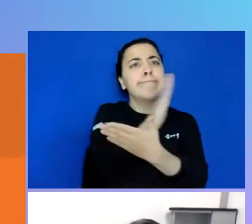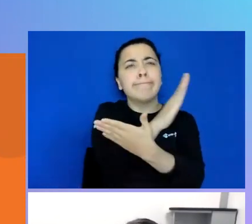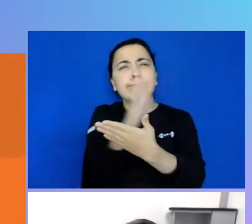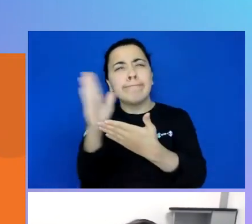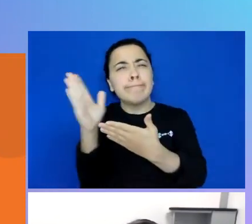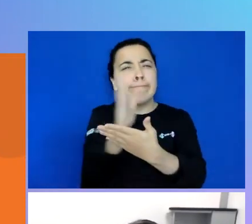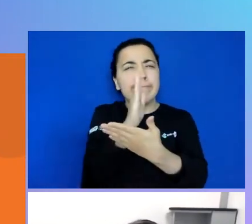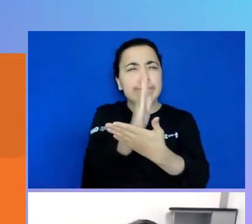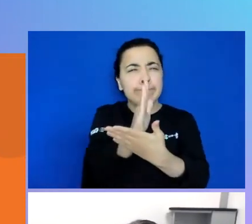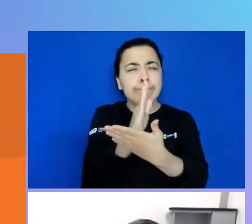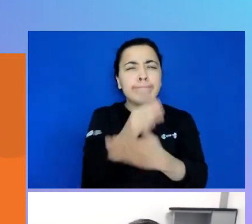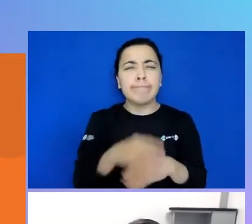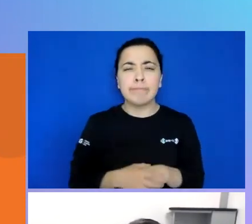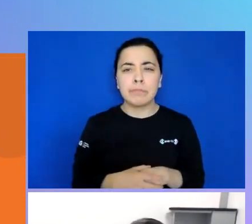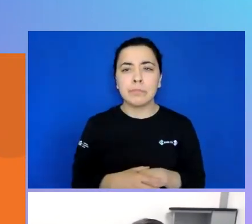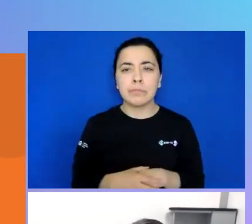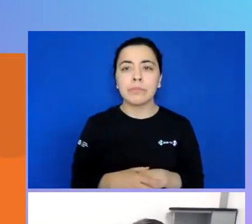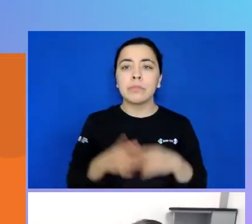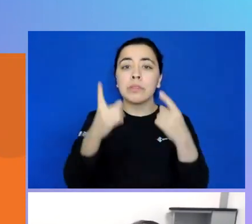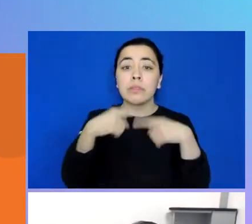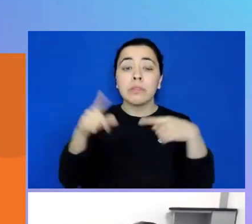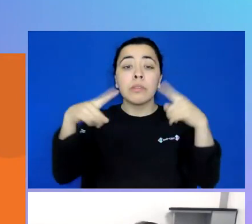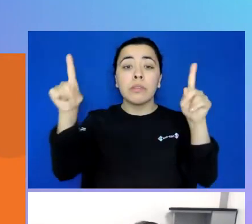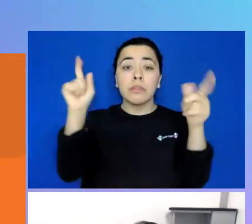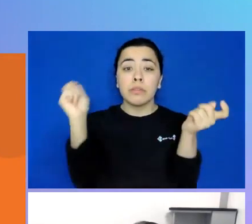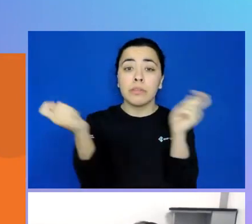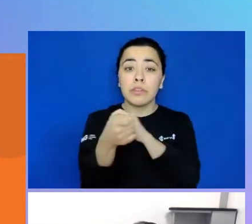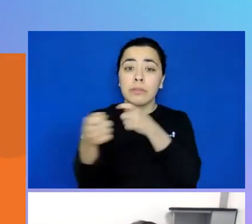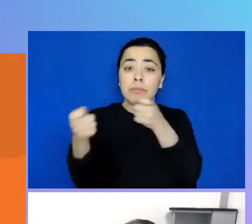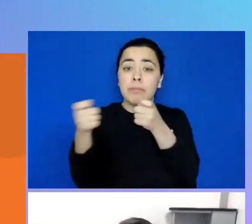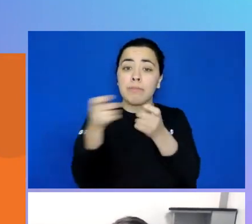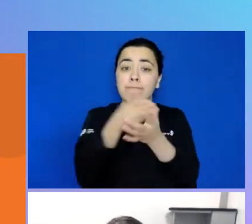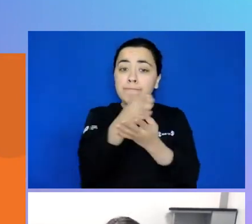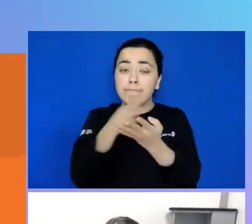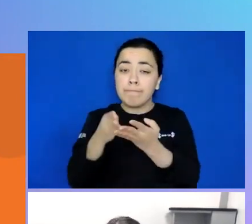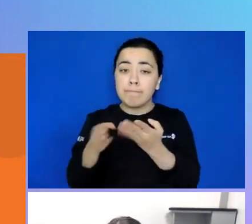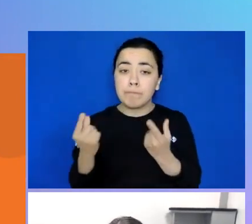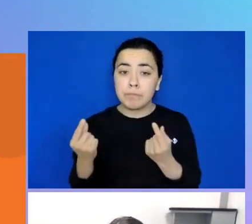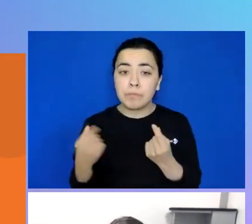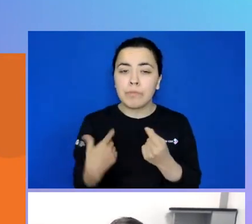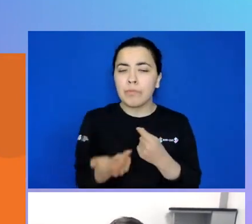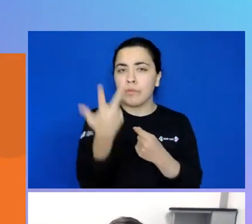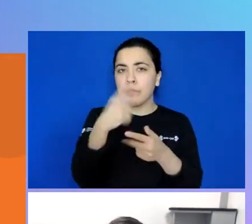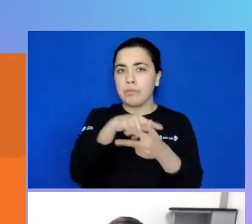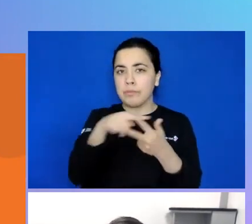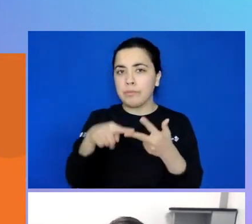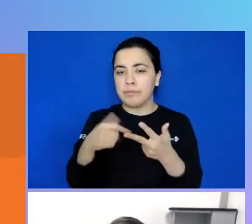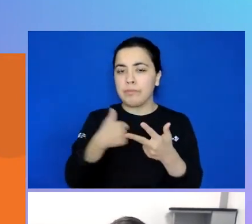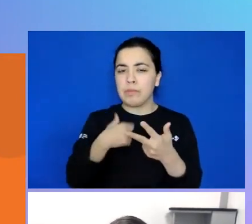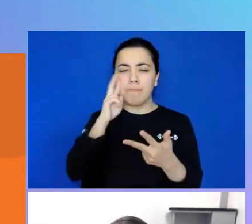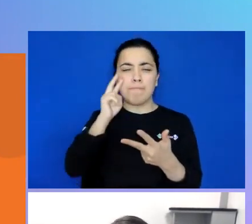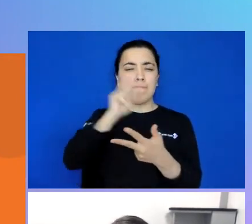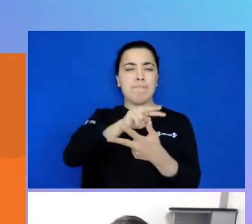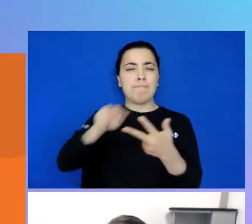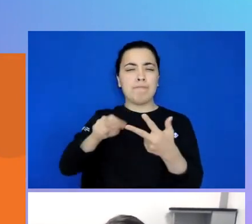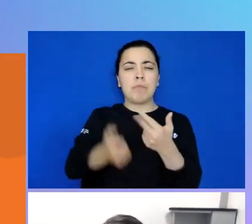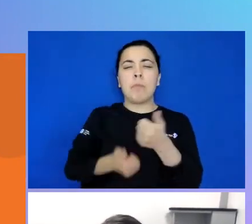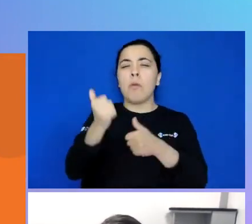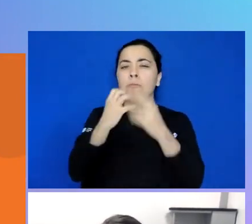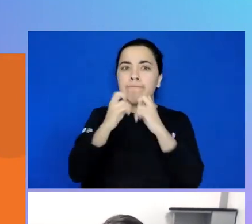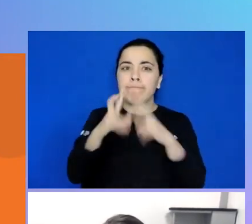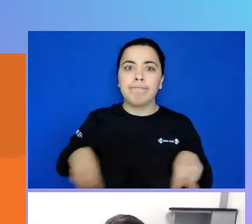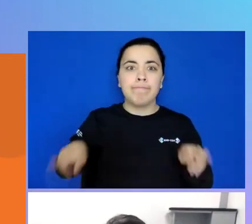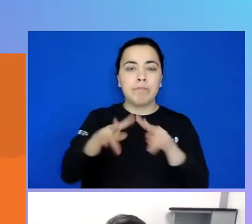So now let's talk about some successful change management techniques. There are three things that I see as the most